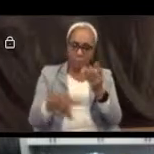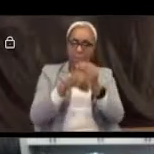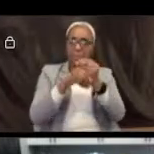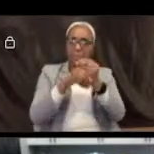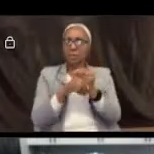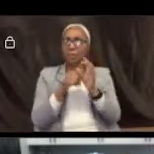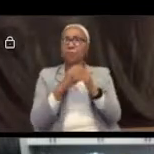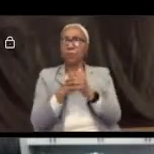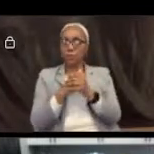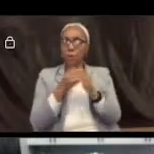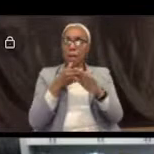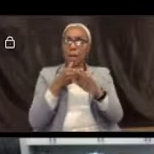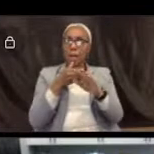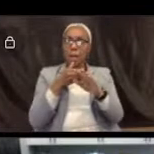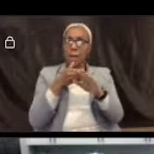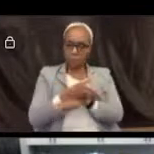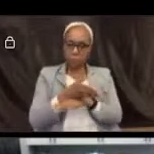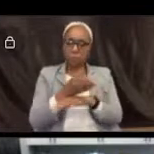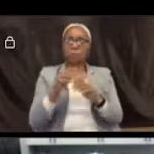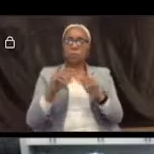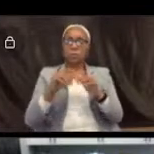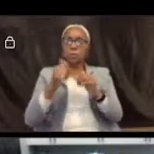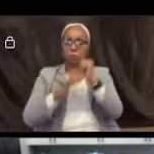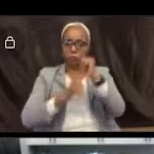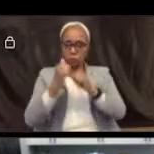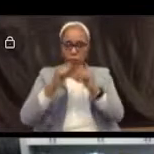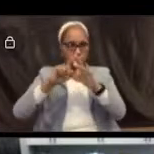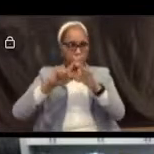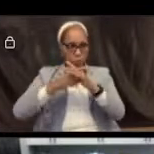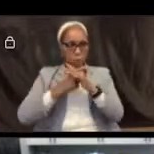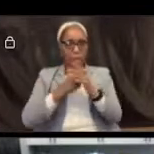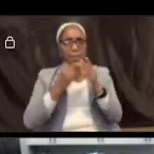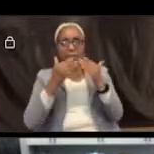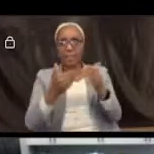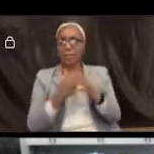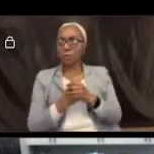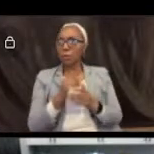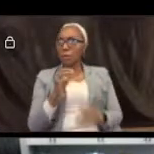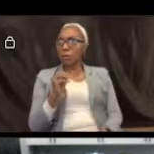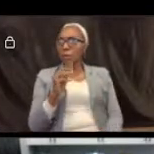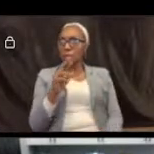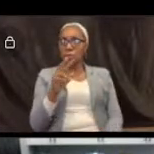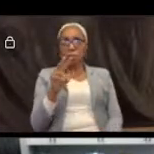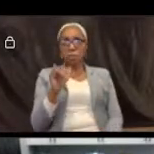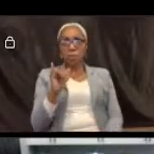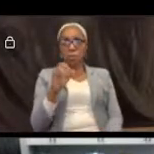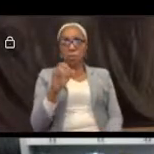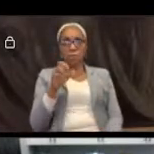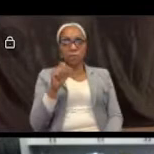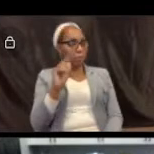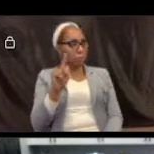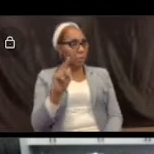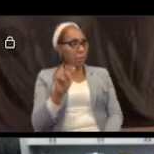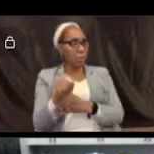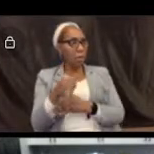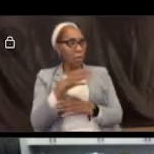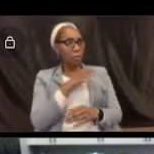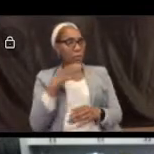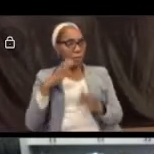once the construction or the start of the construction. Thank you. Thank you, Commissioner Vickers. Are there any other commissioners with any questions or